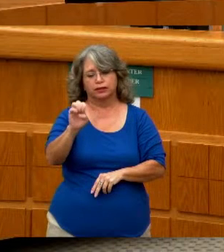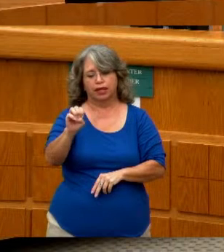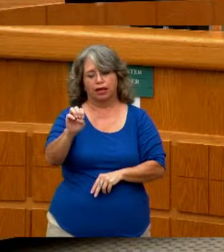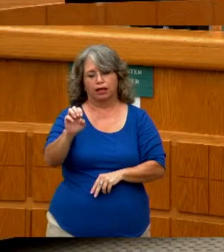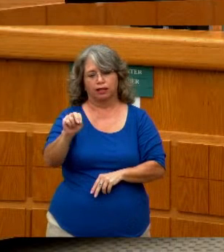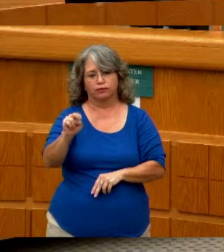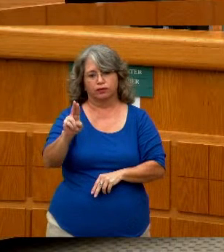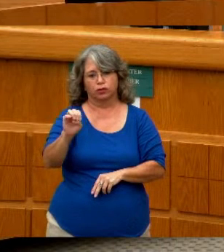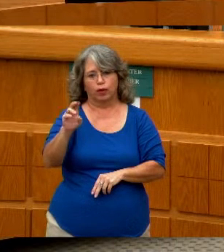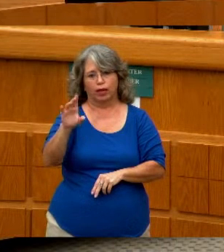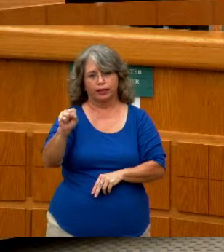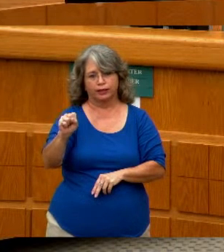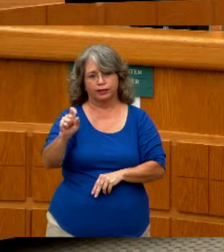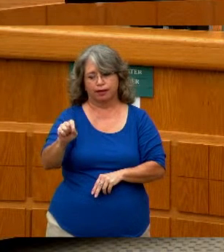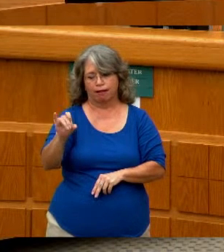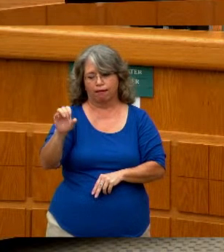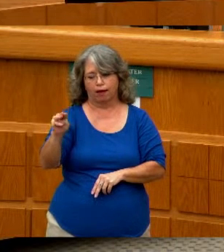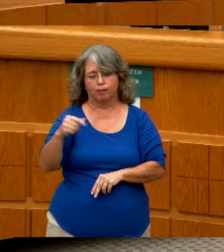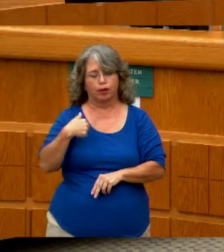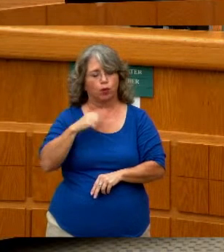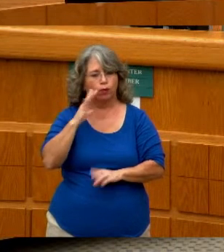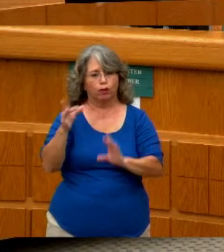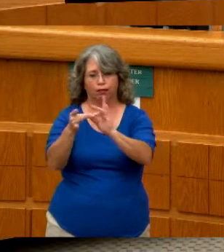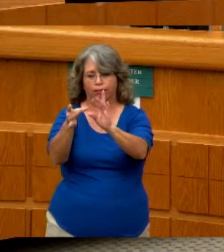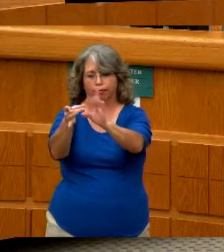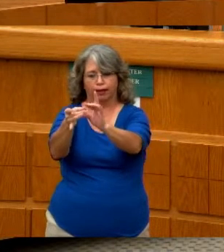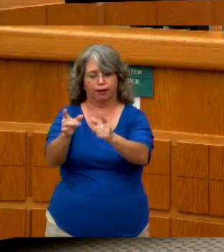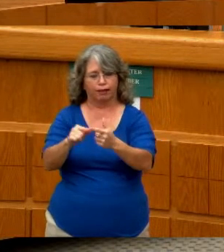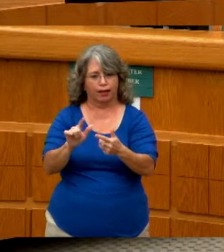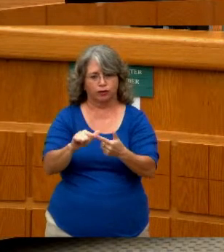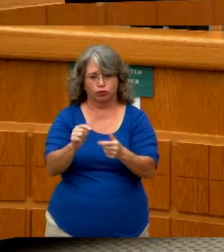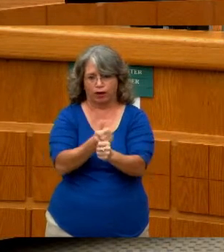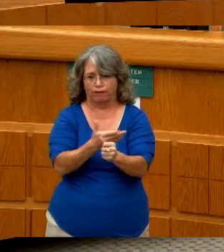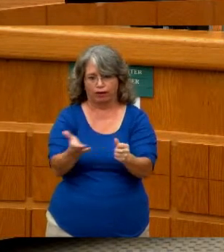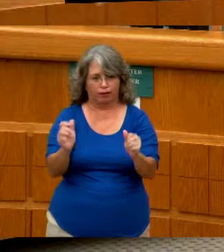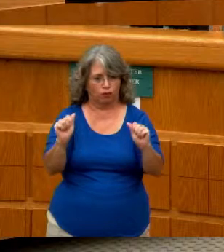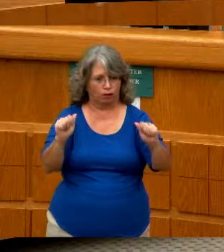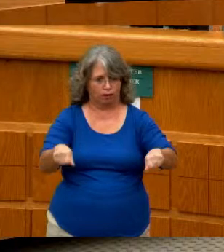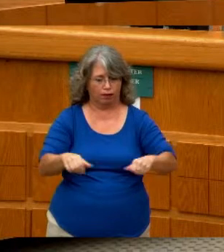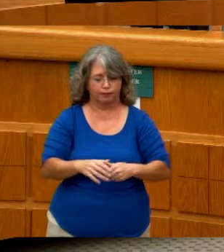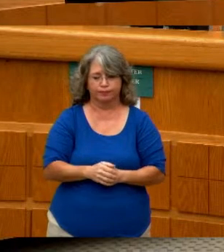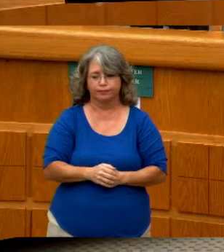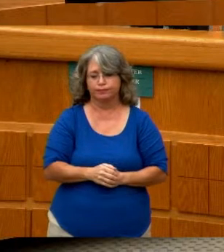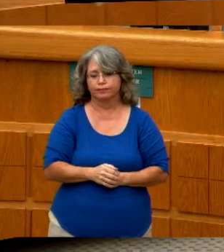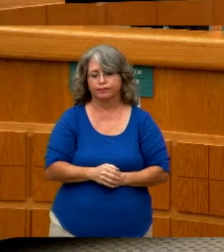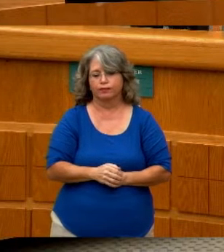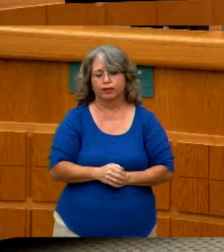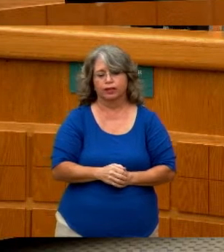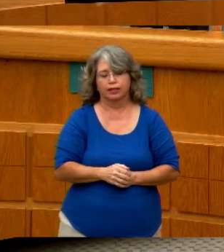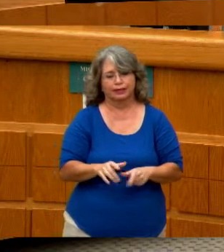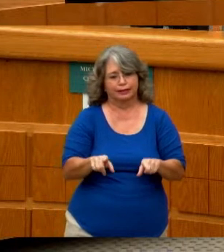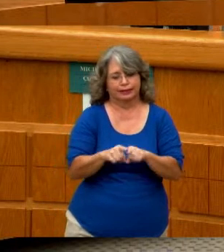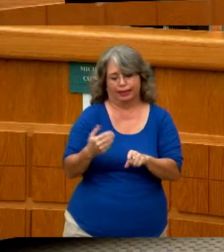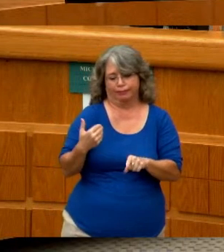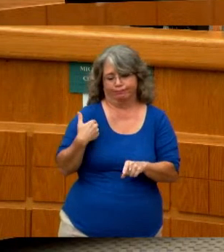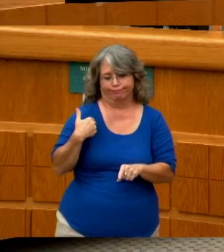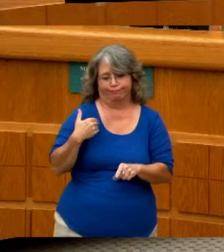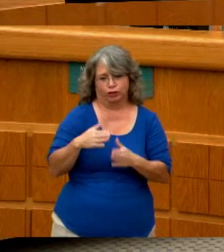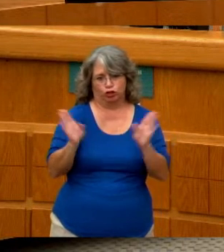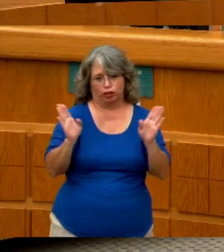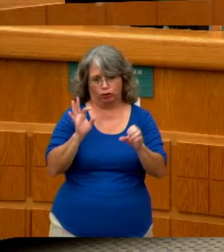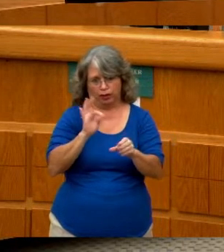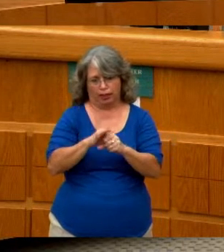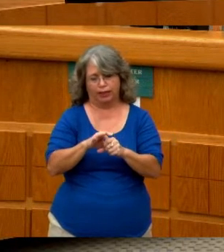votesafenoises.com. We will link it on everything that we have that's city, county, public health. And as we